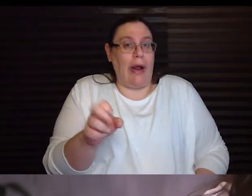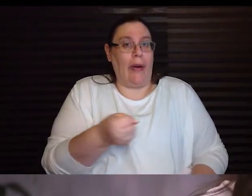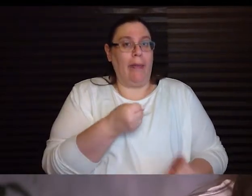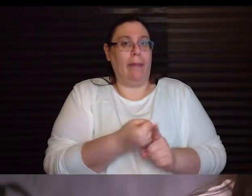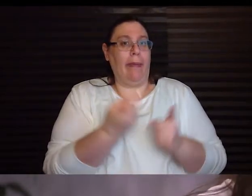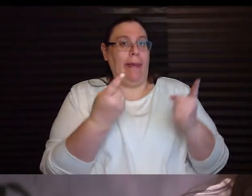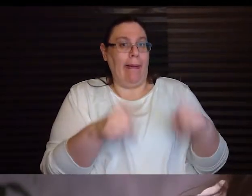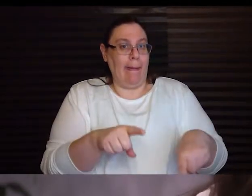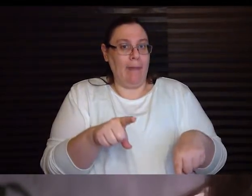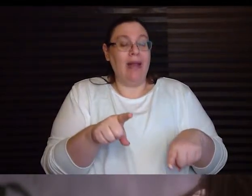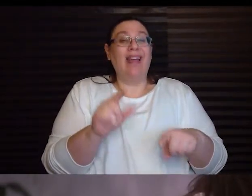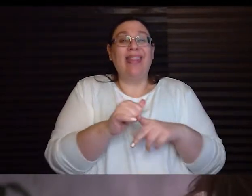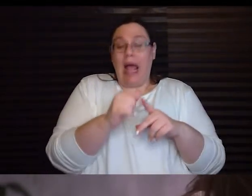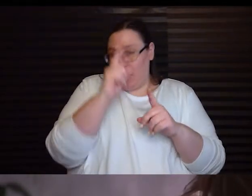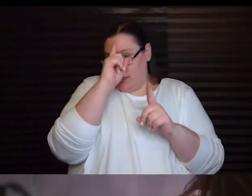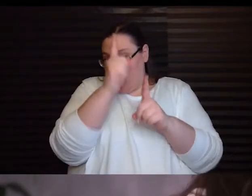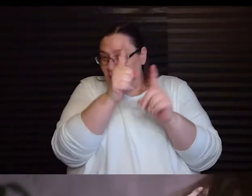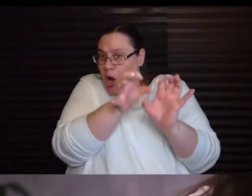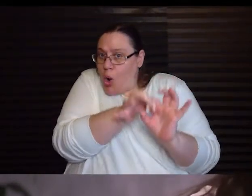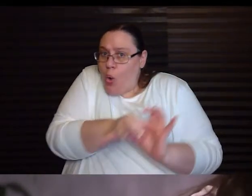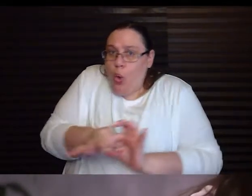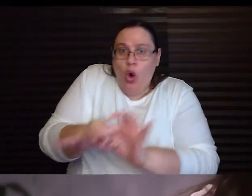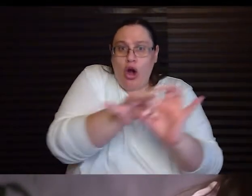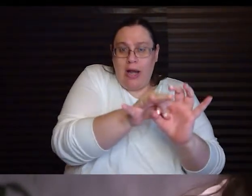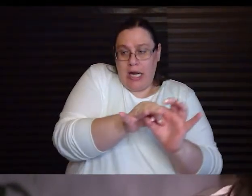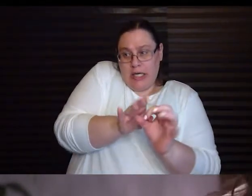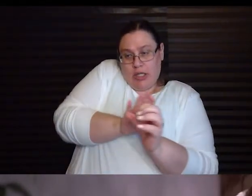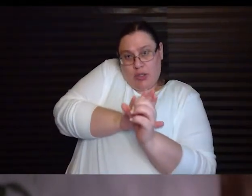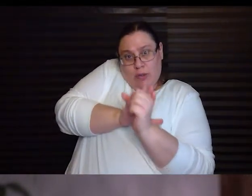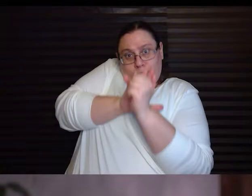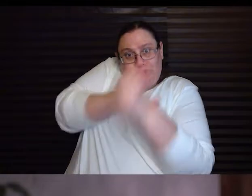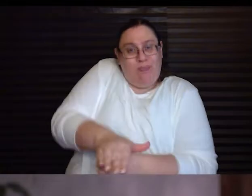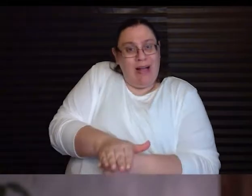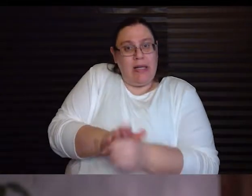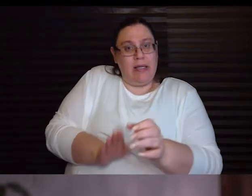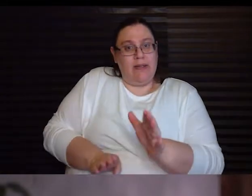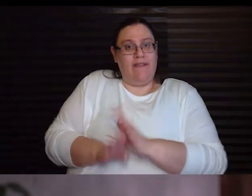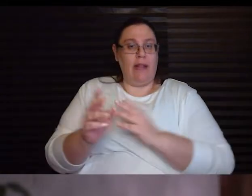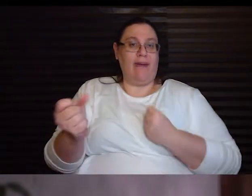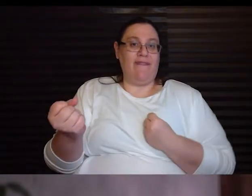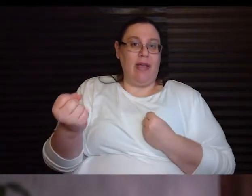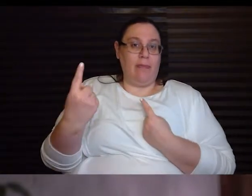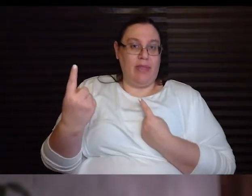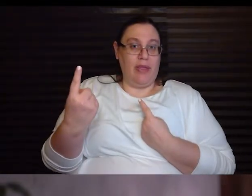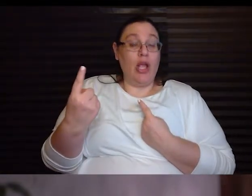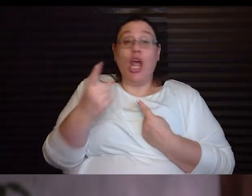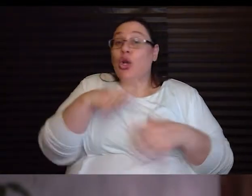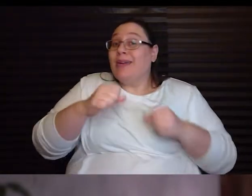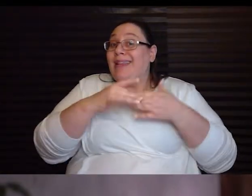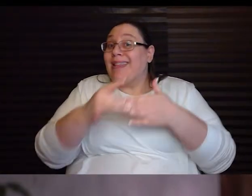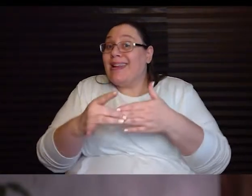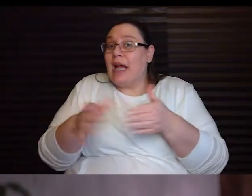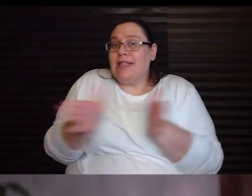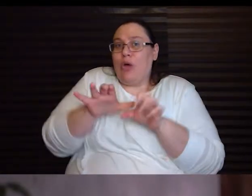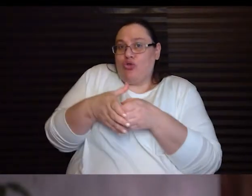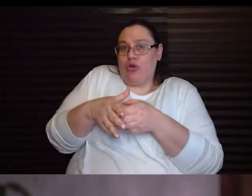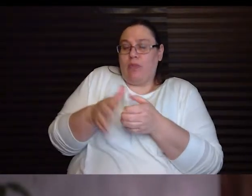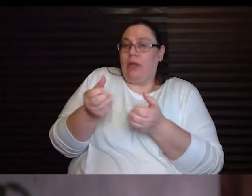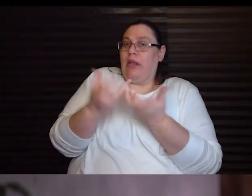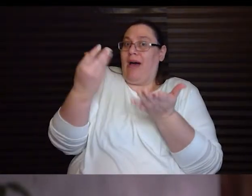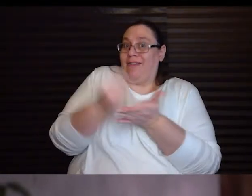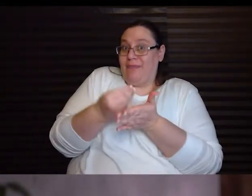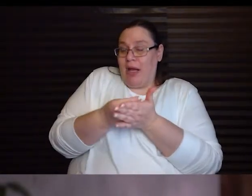coordinated effort to suppress the cultivation of empathy, and it is led by a small and well-funded group